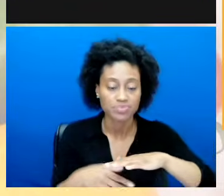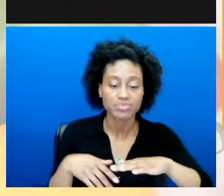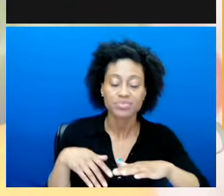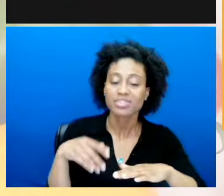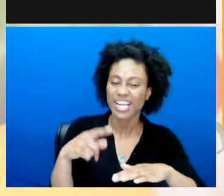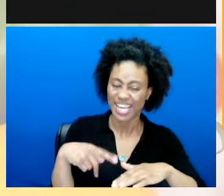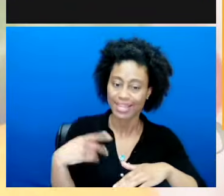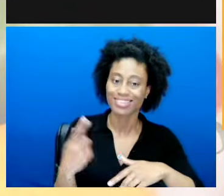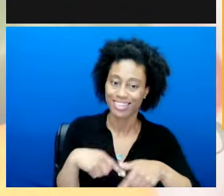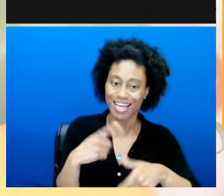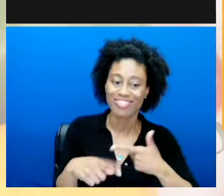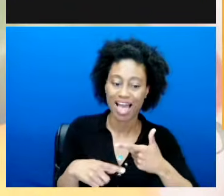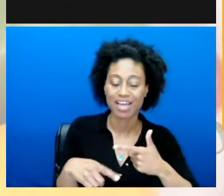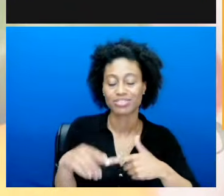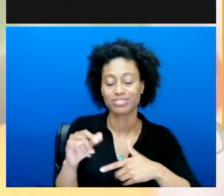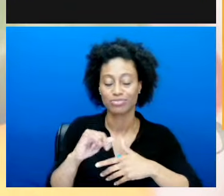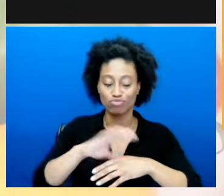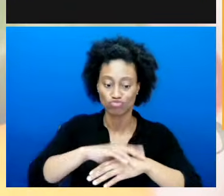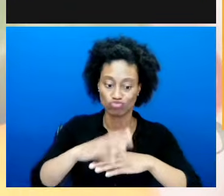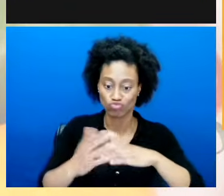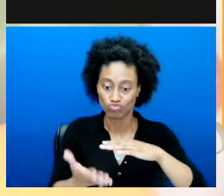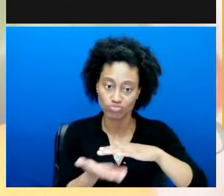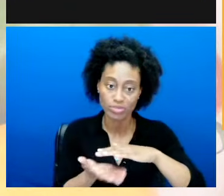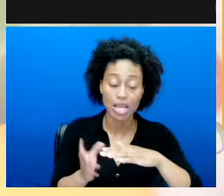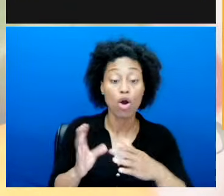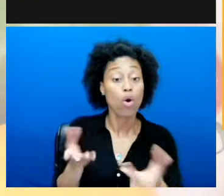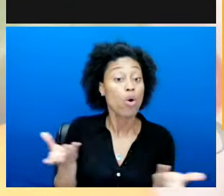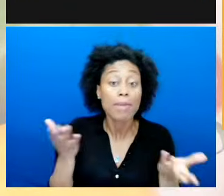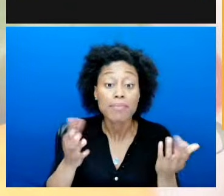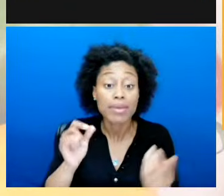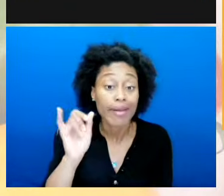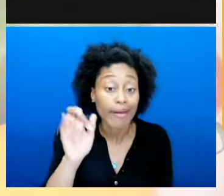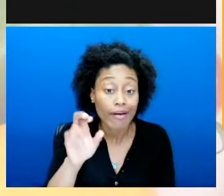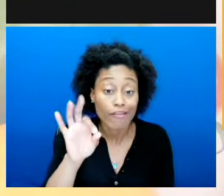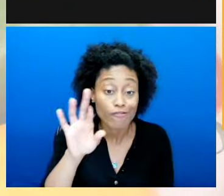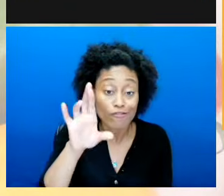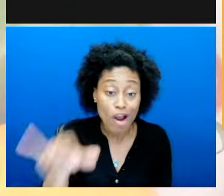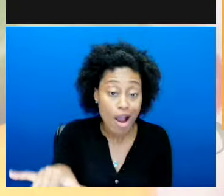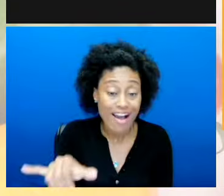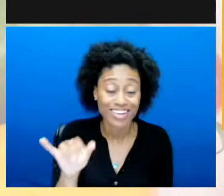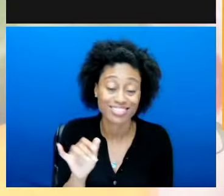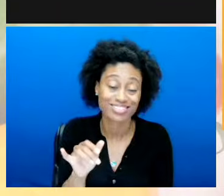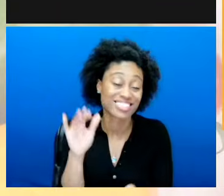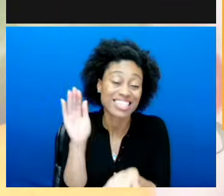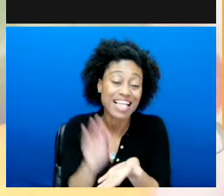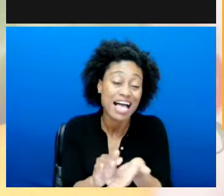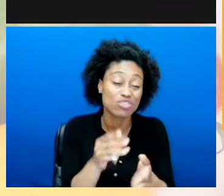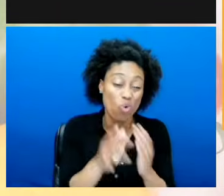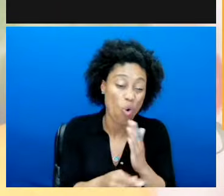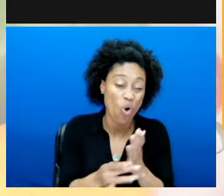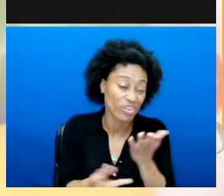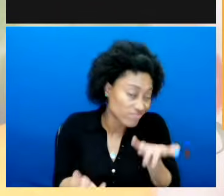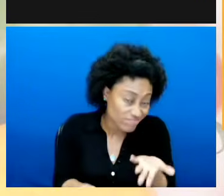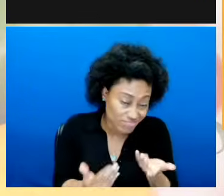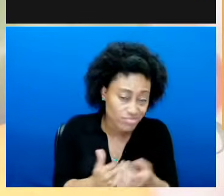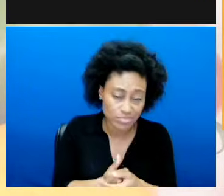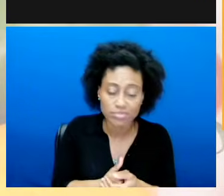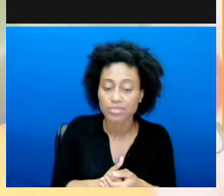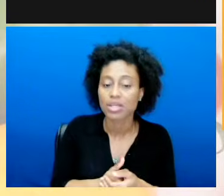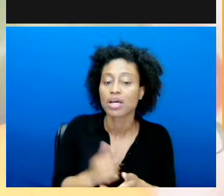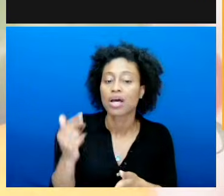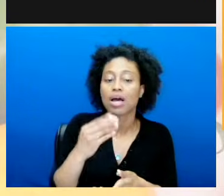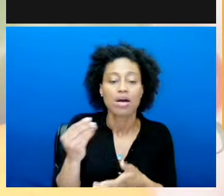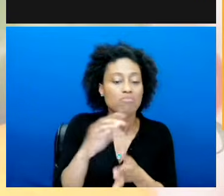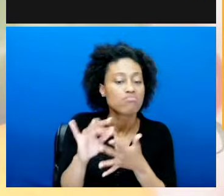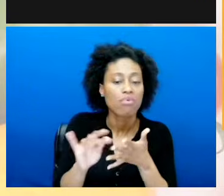crispy texture. Or you can air fry something as well. Once again, uses much, much less oil. And all of these